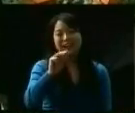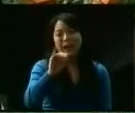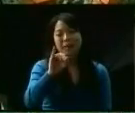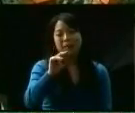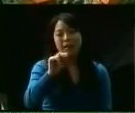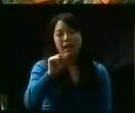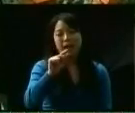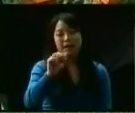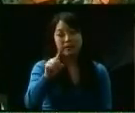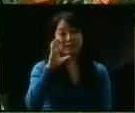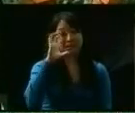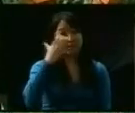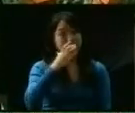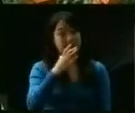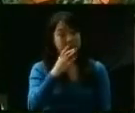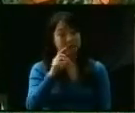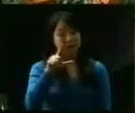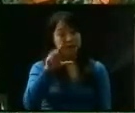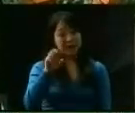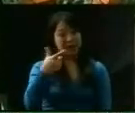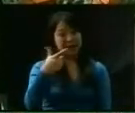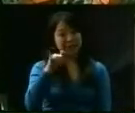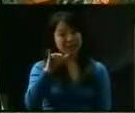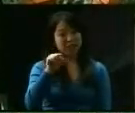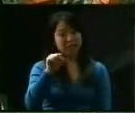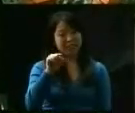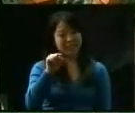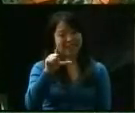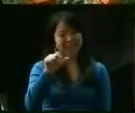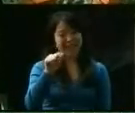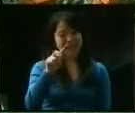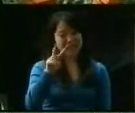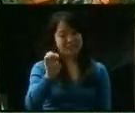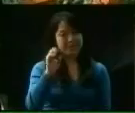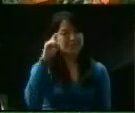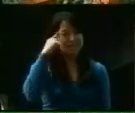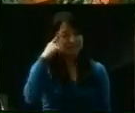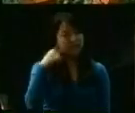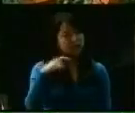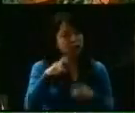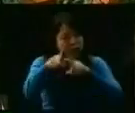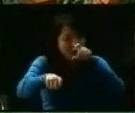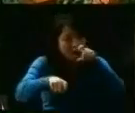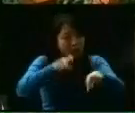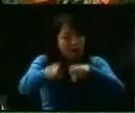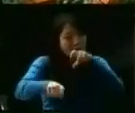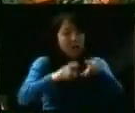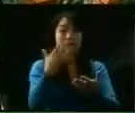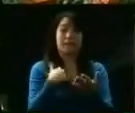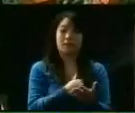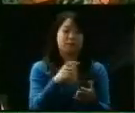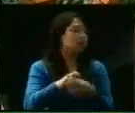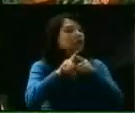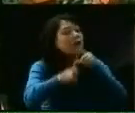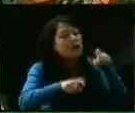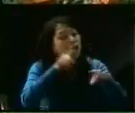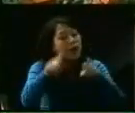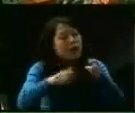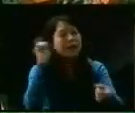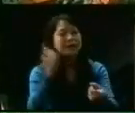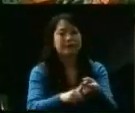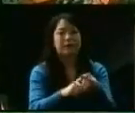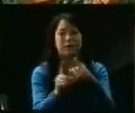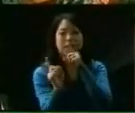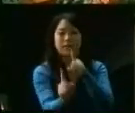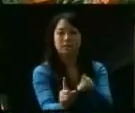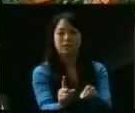perfectly within the realm of the legislative body to ask questions, and maybe we should just keep asking questions until we get answers. Granted, court suits